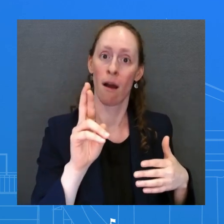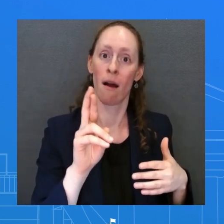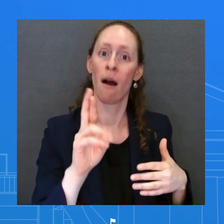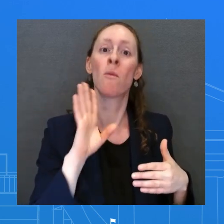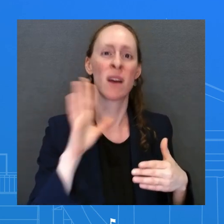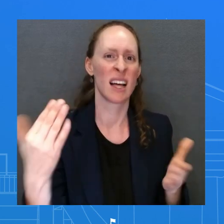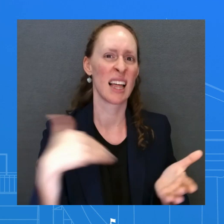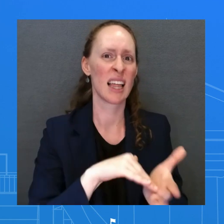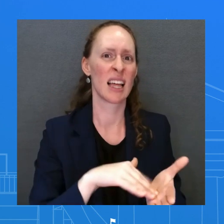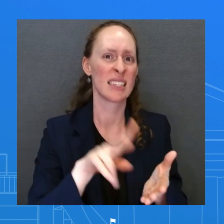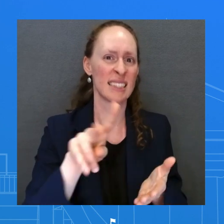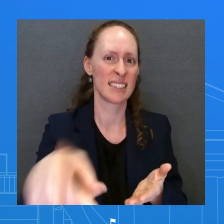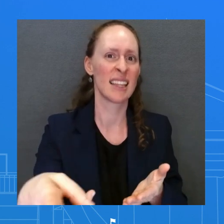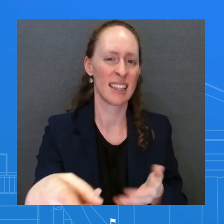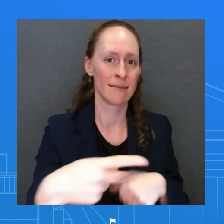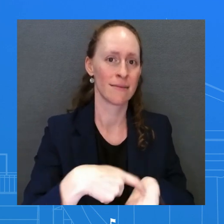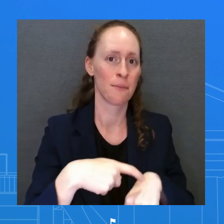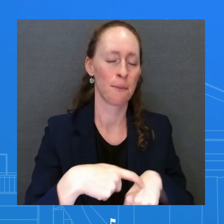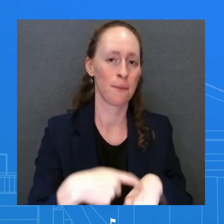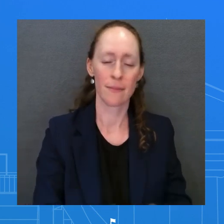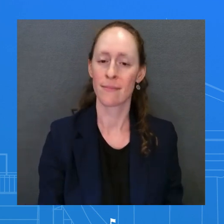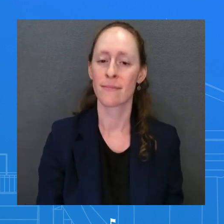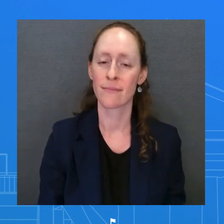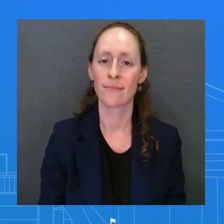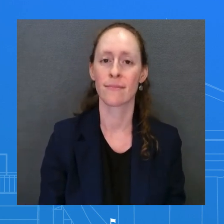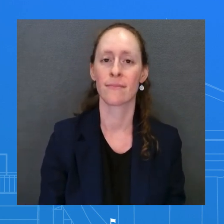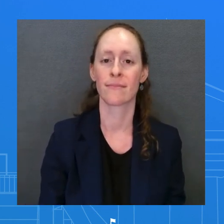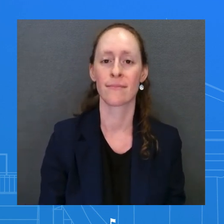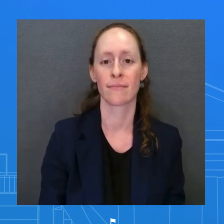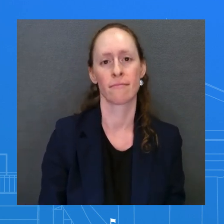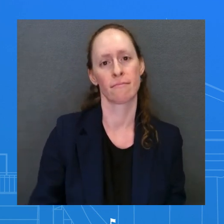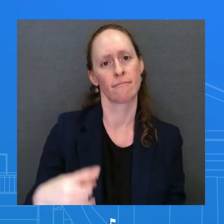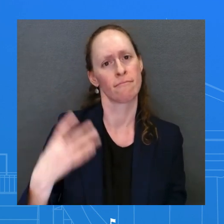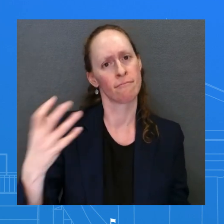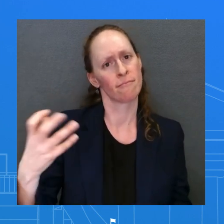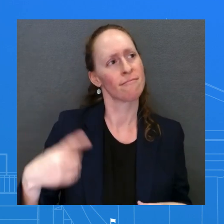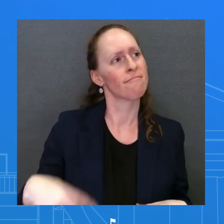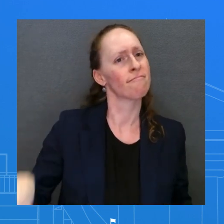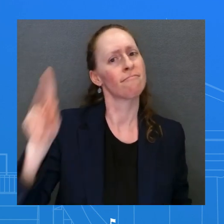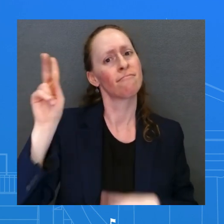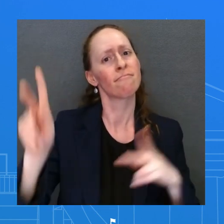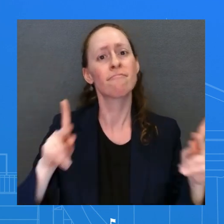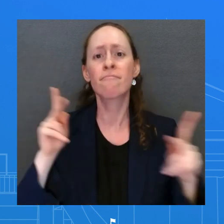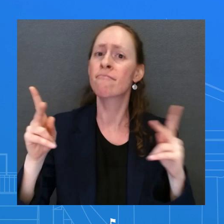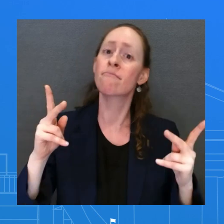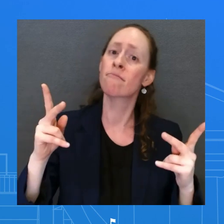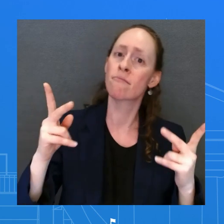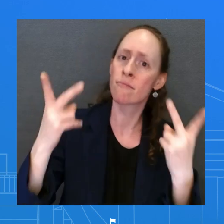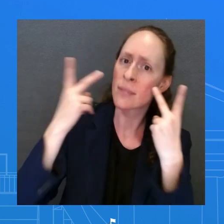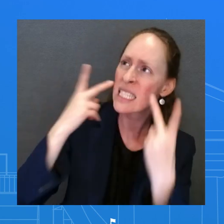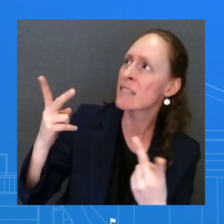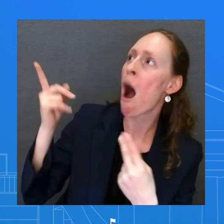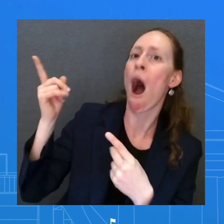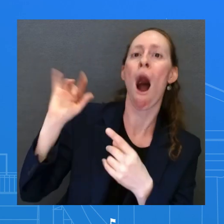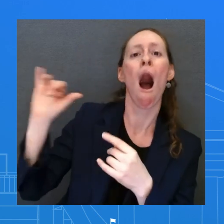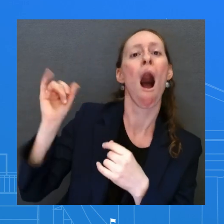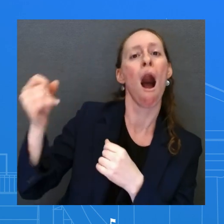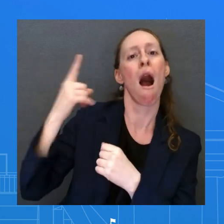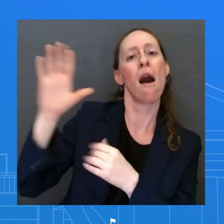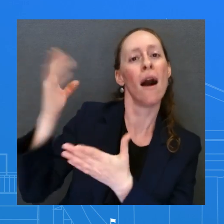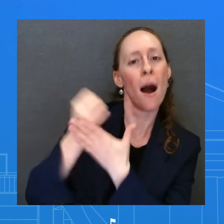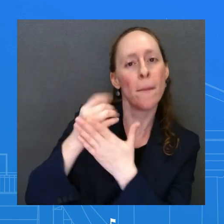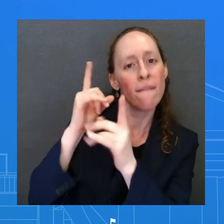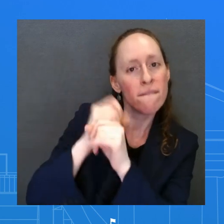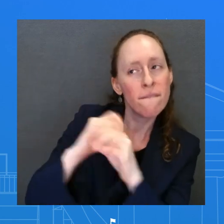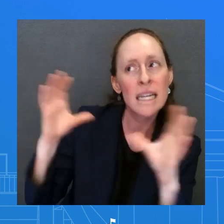lay out what he's going to do, the detail, his economic vision in this country. He wants to speak directly to the American people